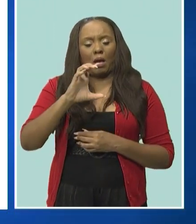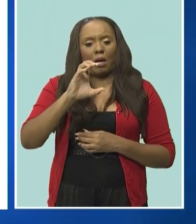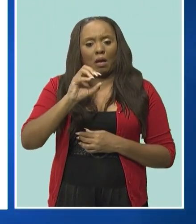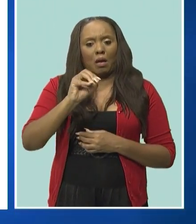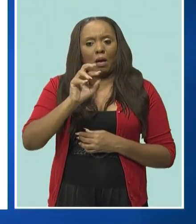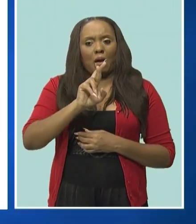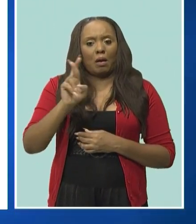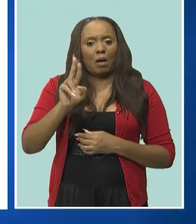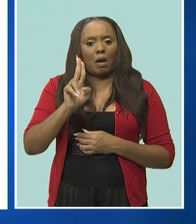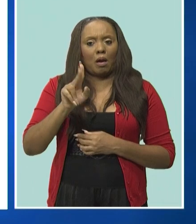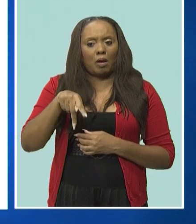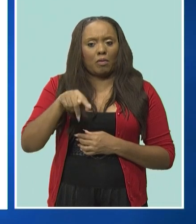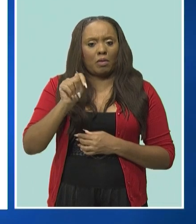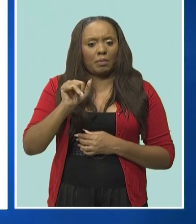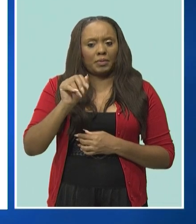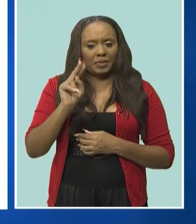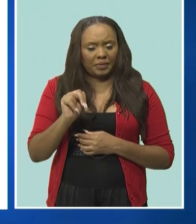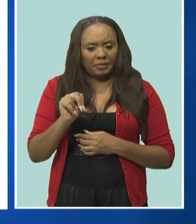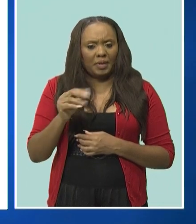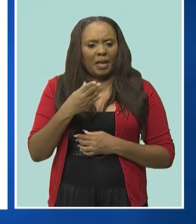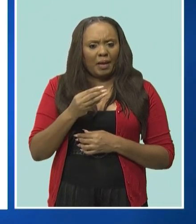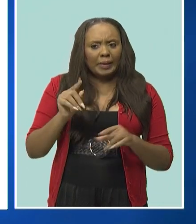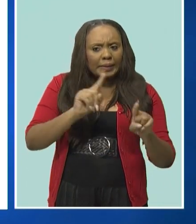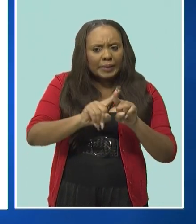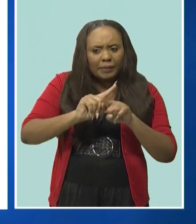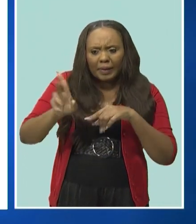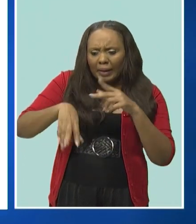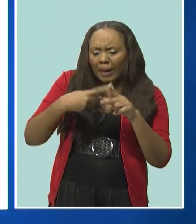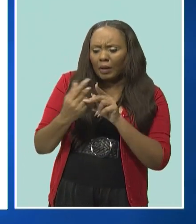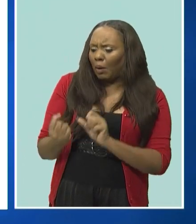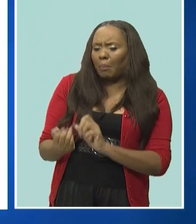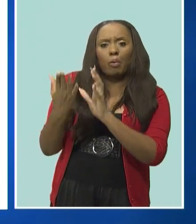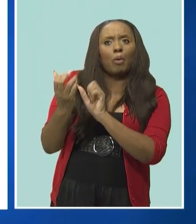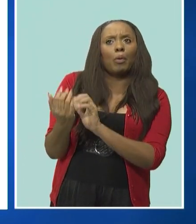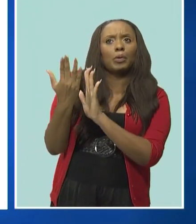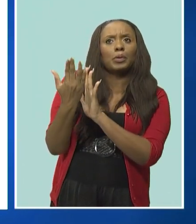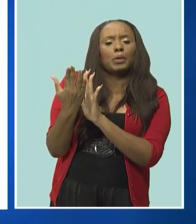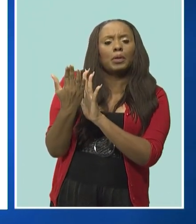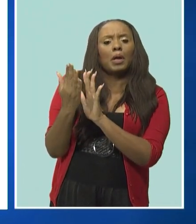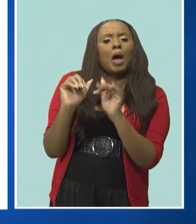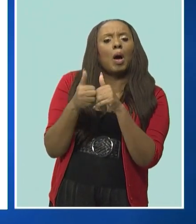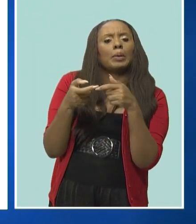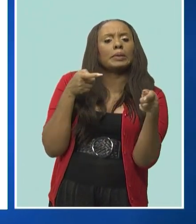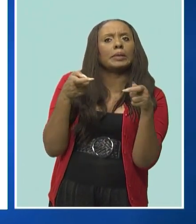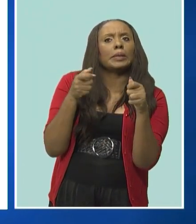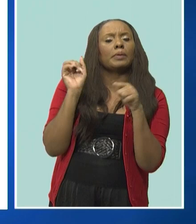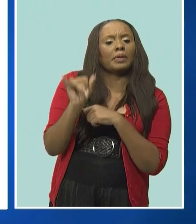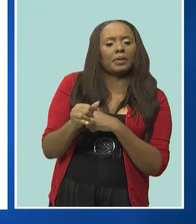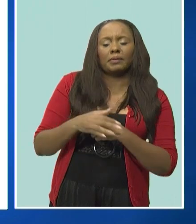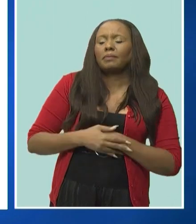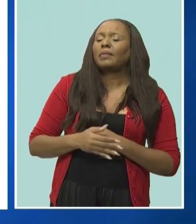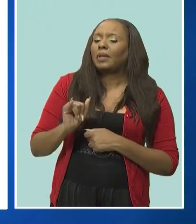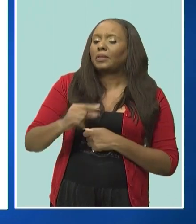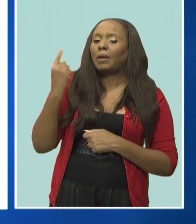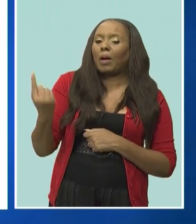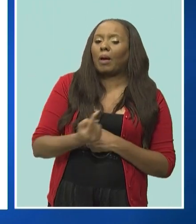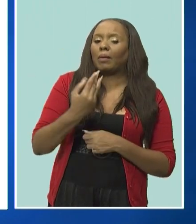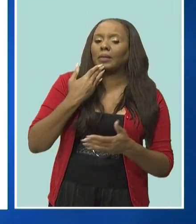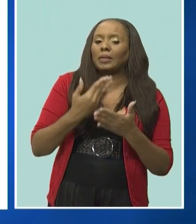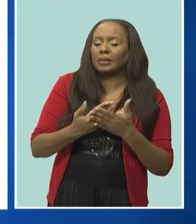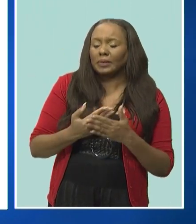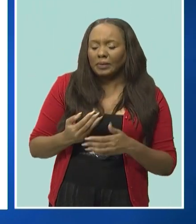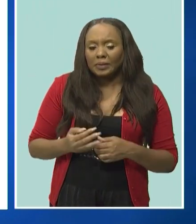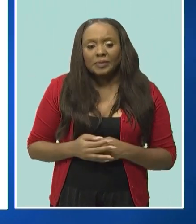corruption in Barbados and what type of measures agencies and personnel and staff are available to treat with that. So that's never a bad thing.